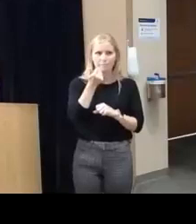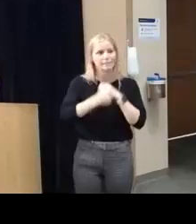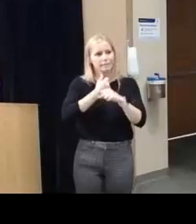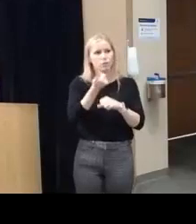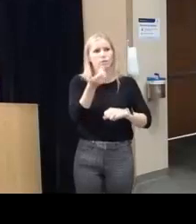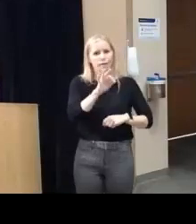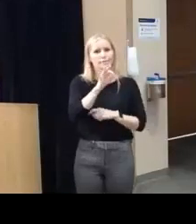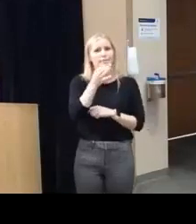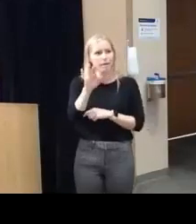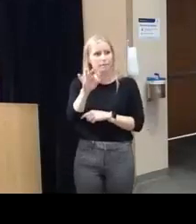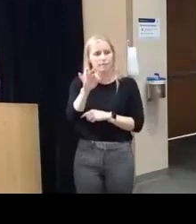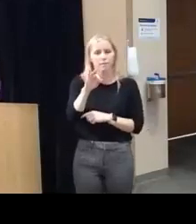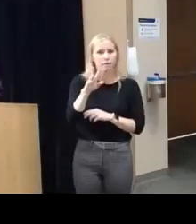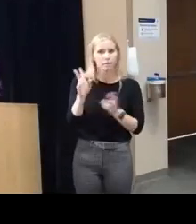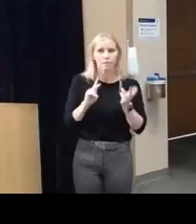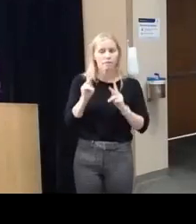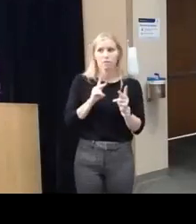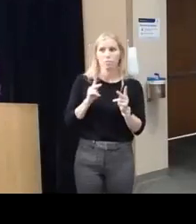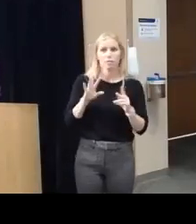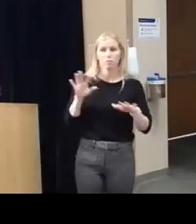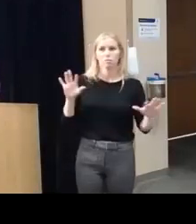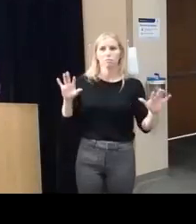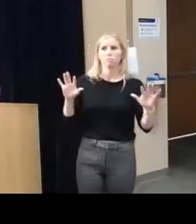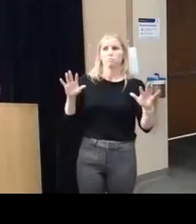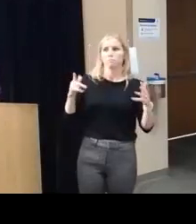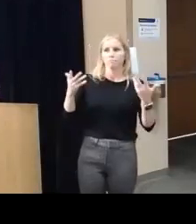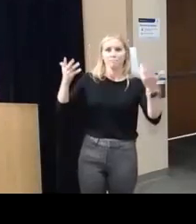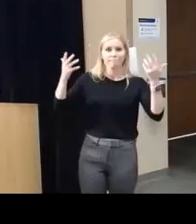1919, people, you know, just